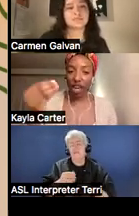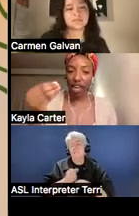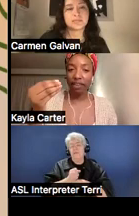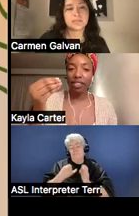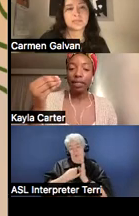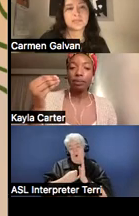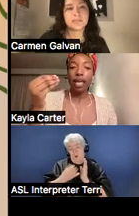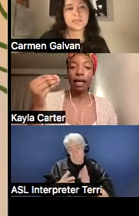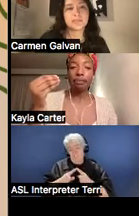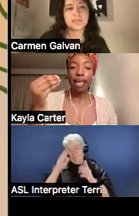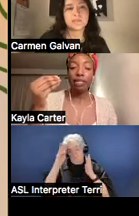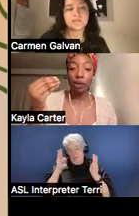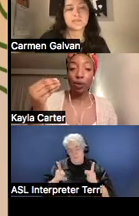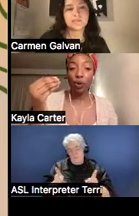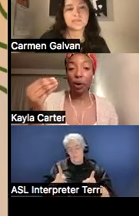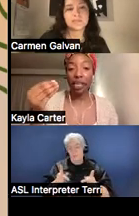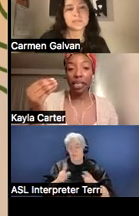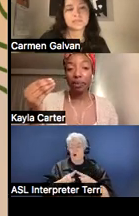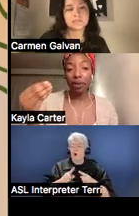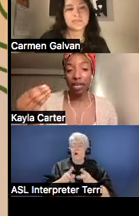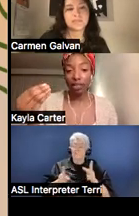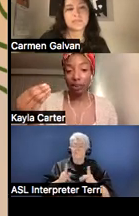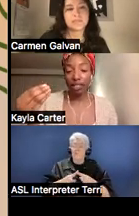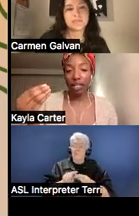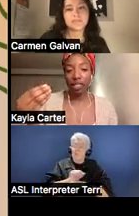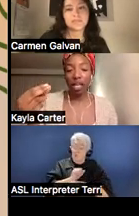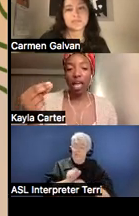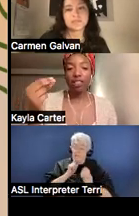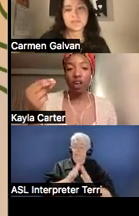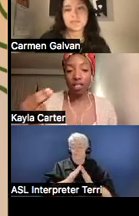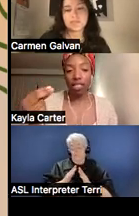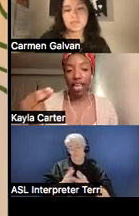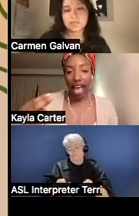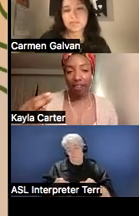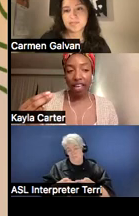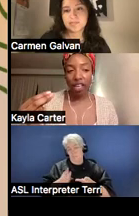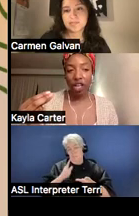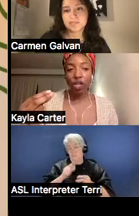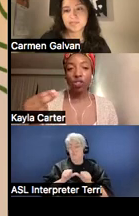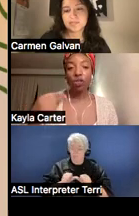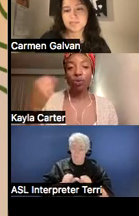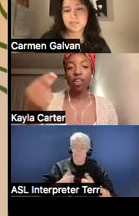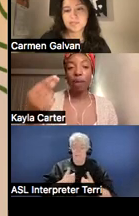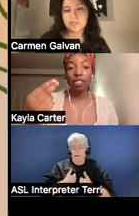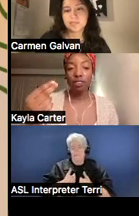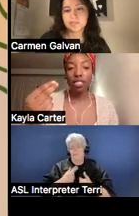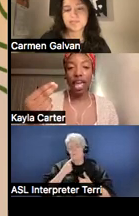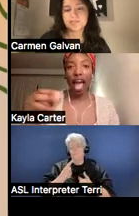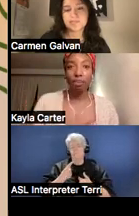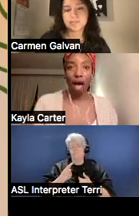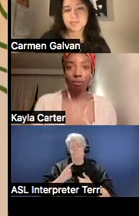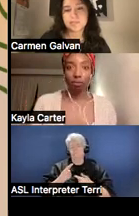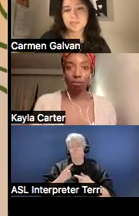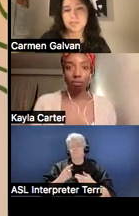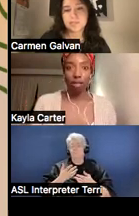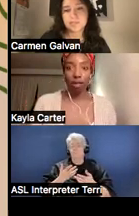as creatives, as people who are working in community spaces, as constantly having to preemptively say,